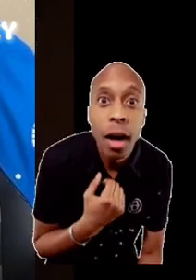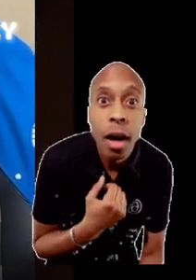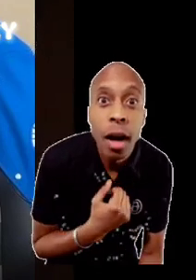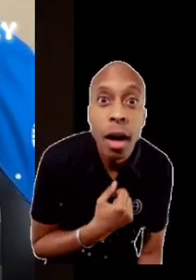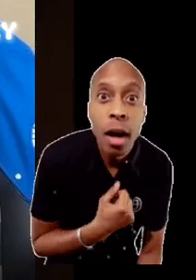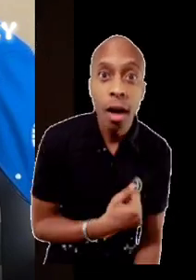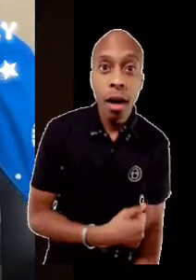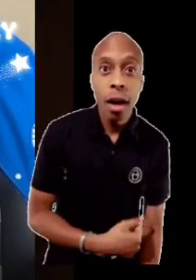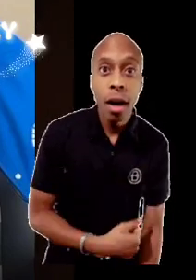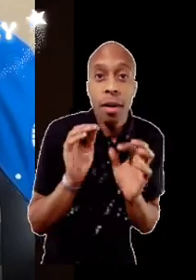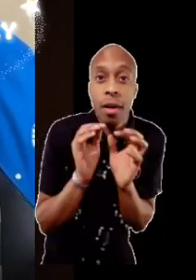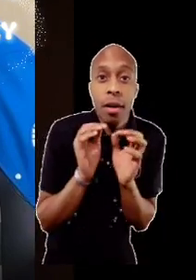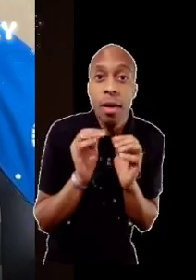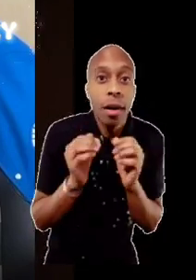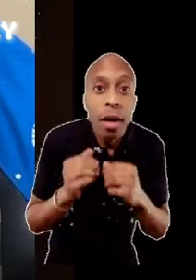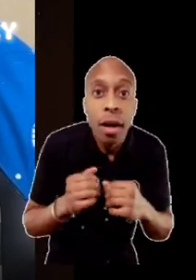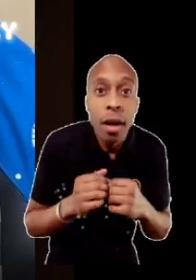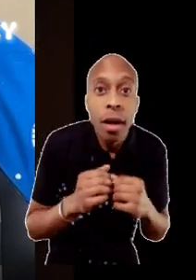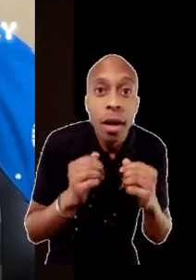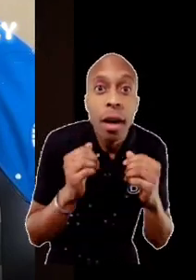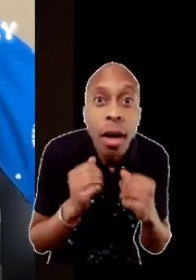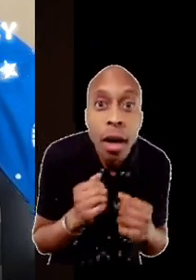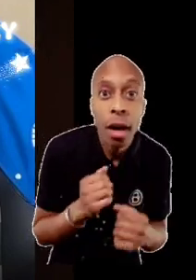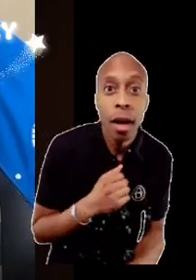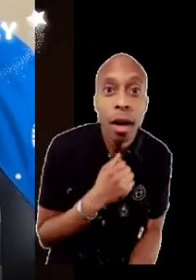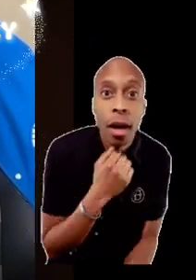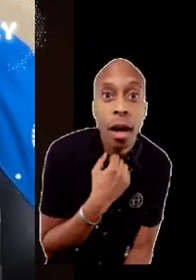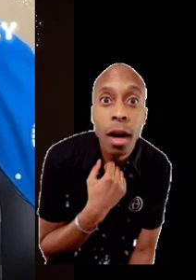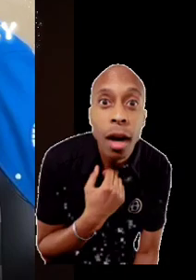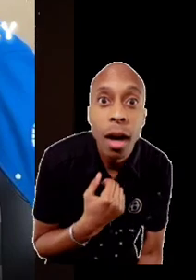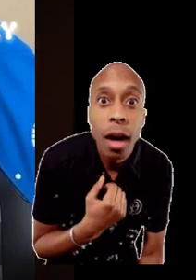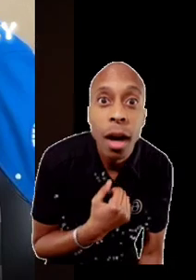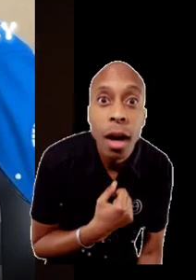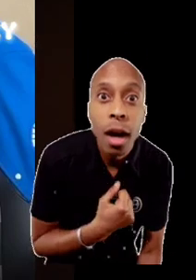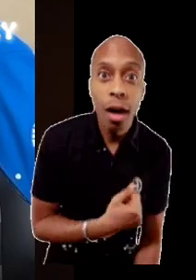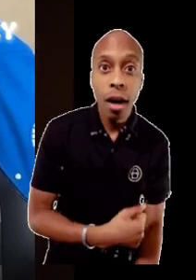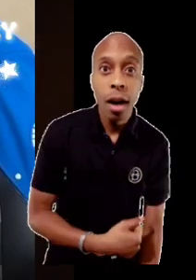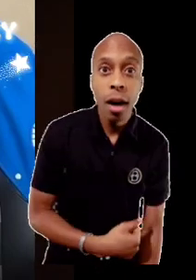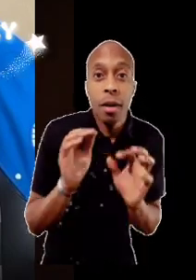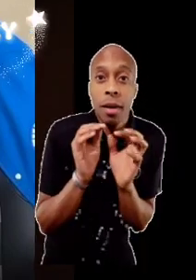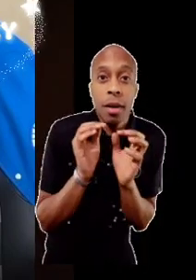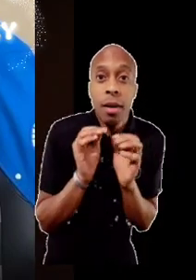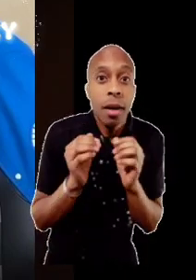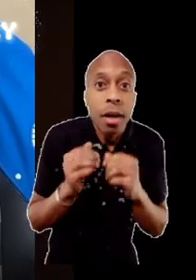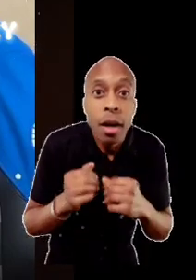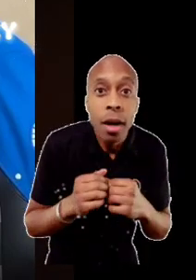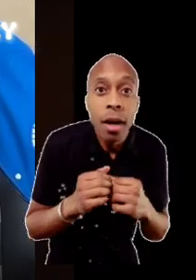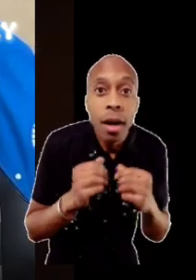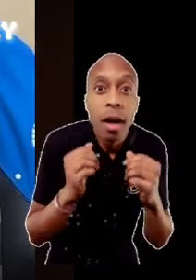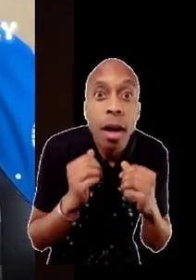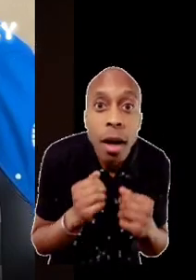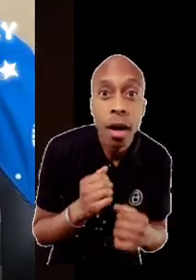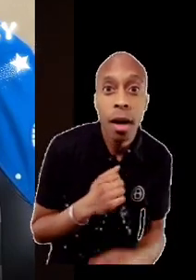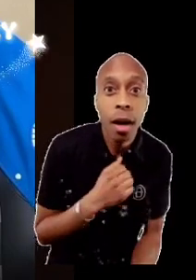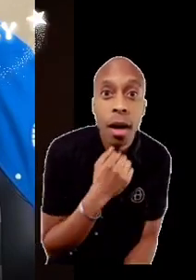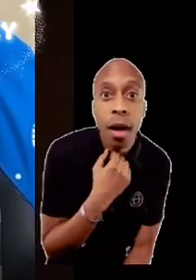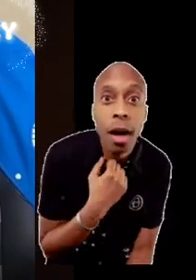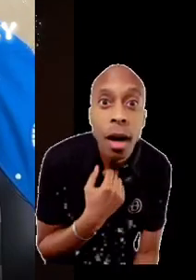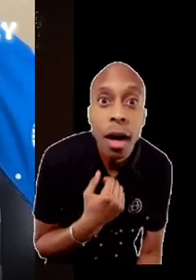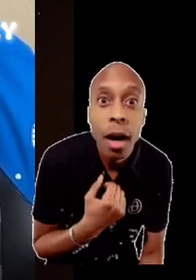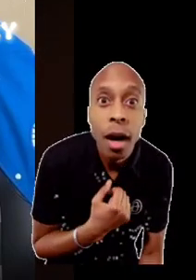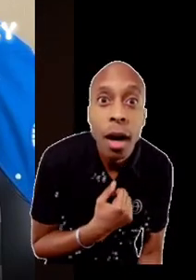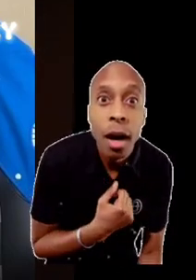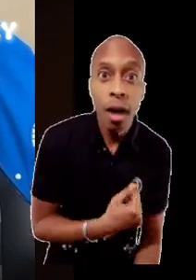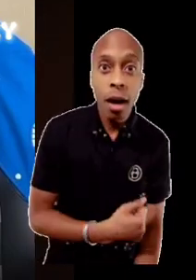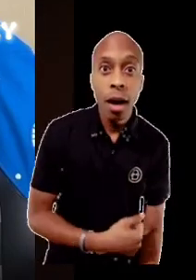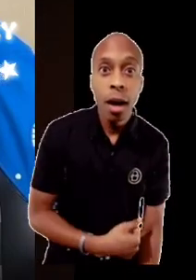let go of the unchanged hand. Flattering tongues. Foolishness.